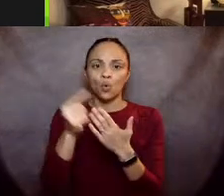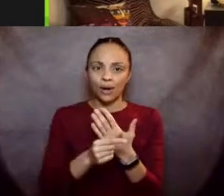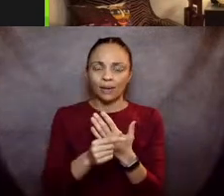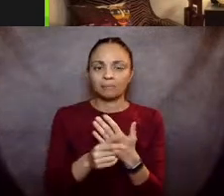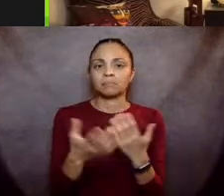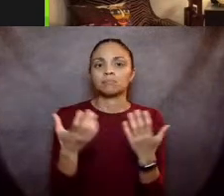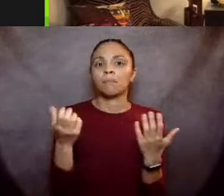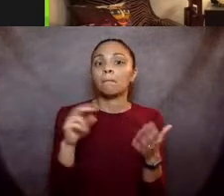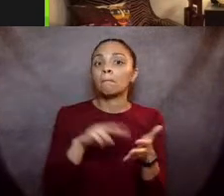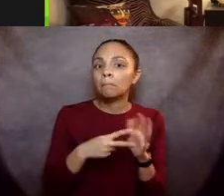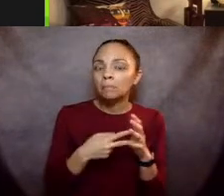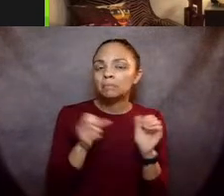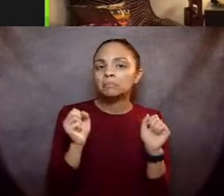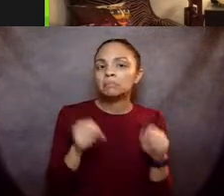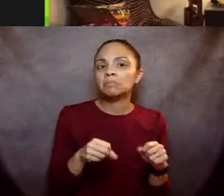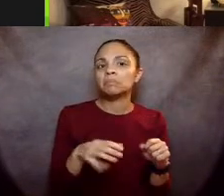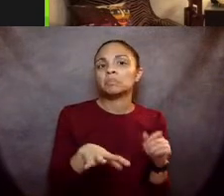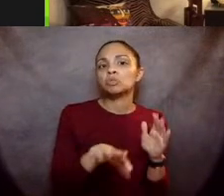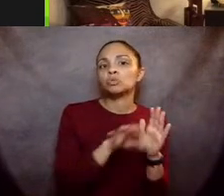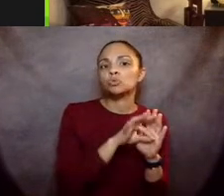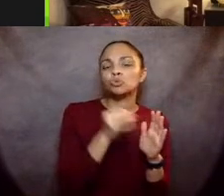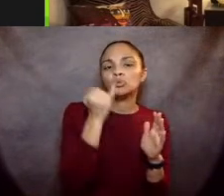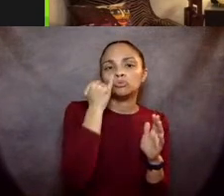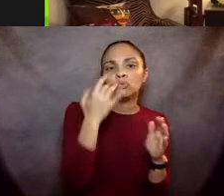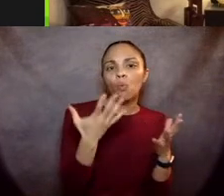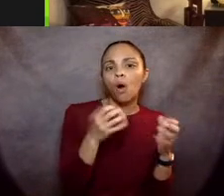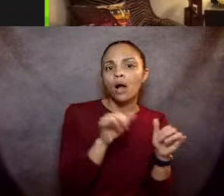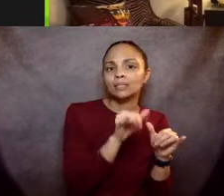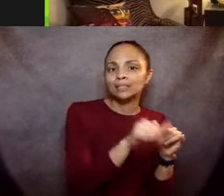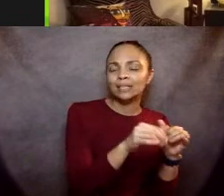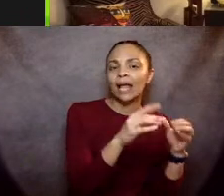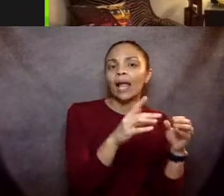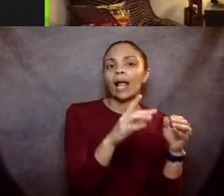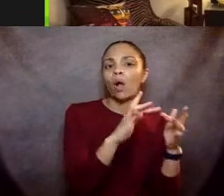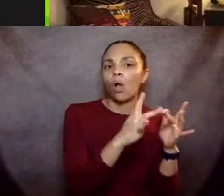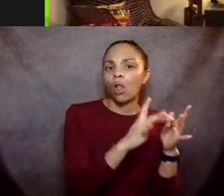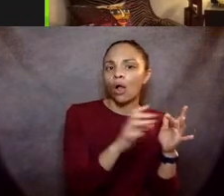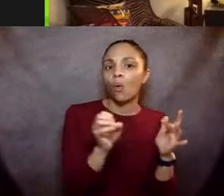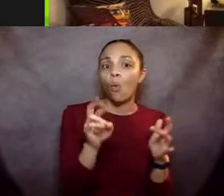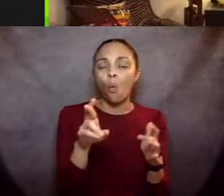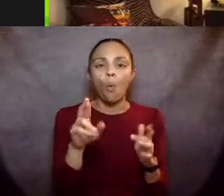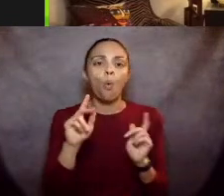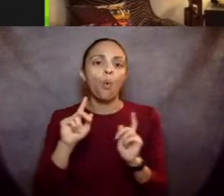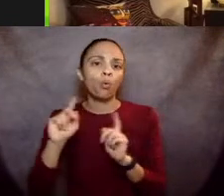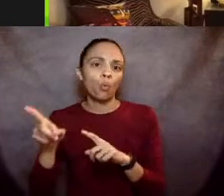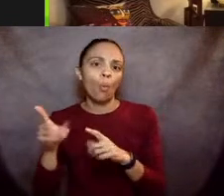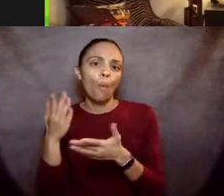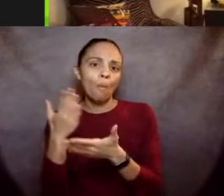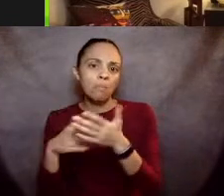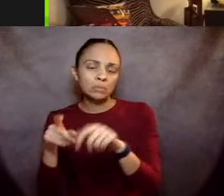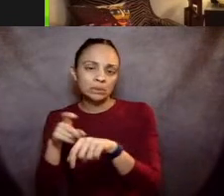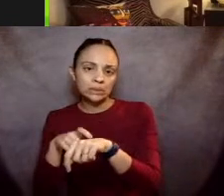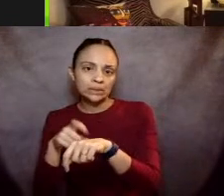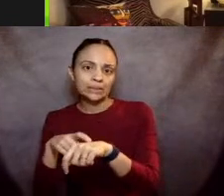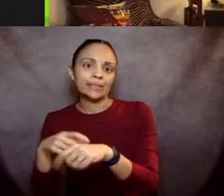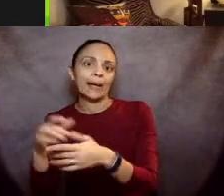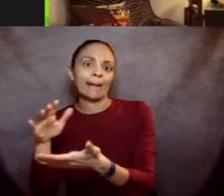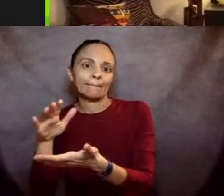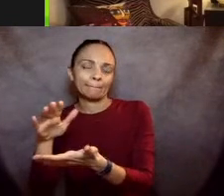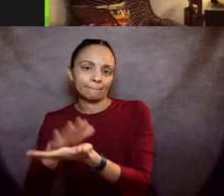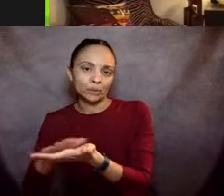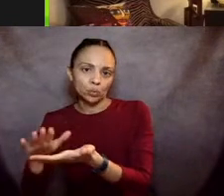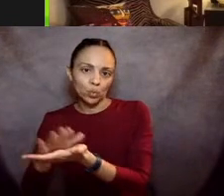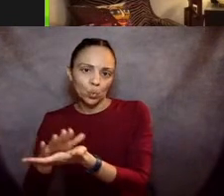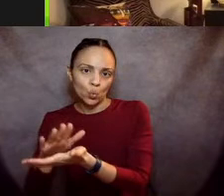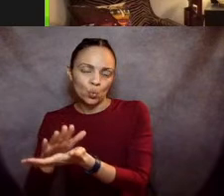be online or in person, but I also am on faculty at American University. So it is